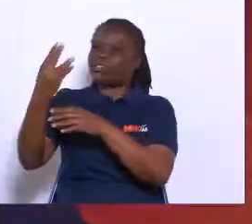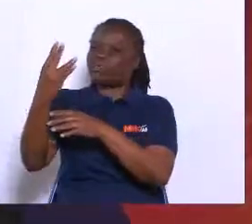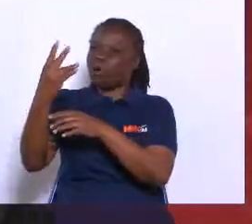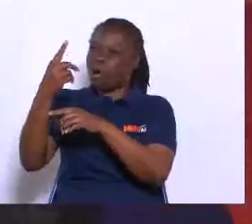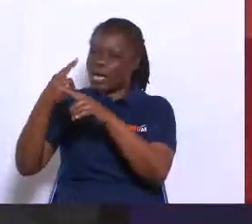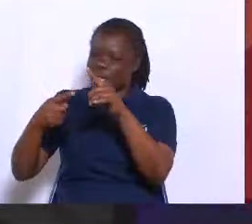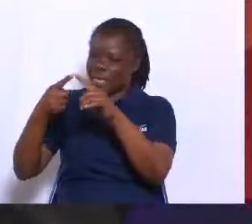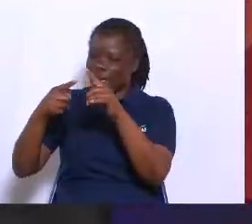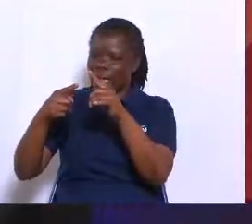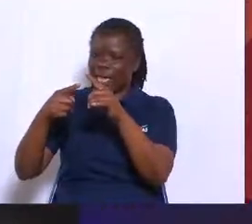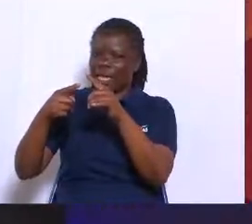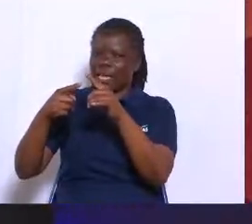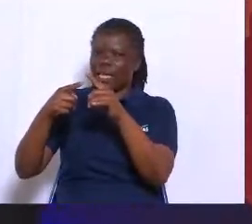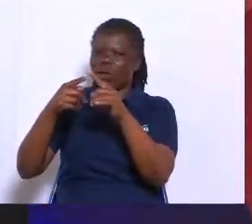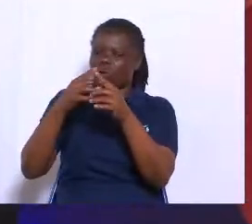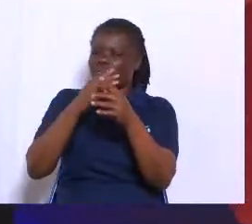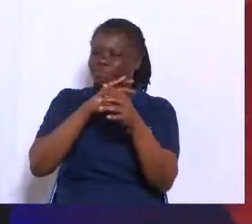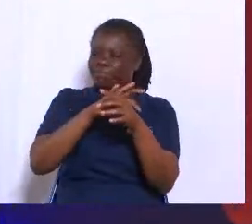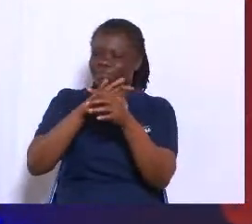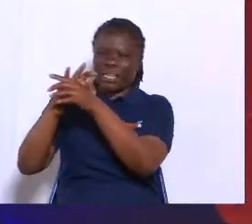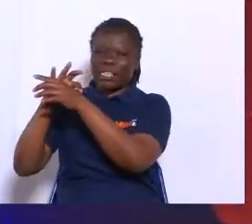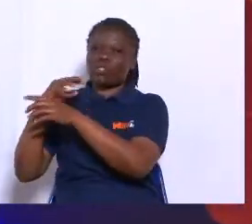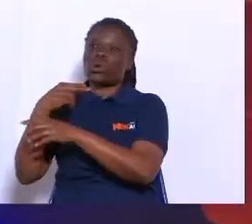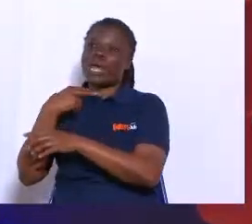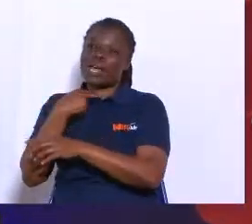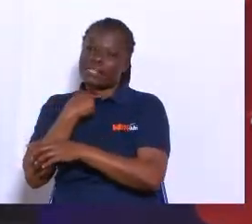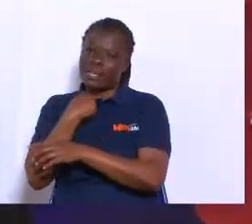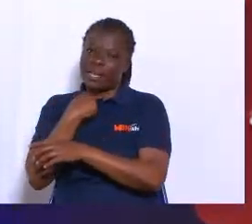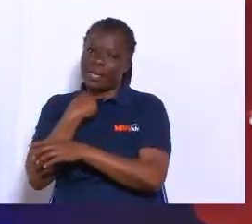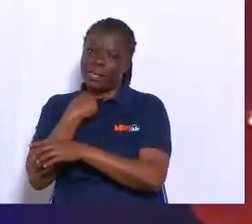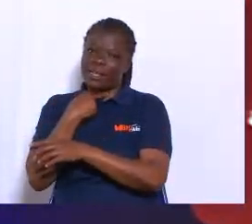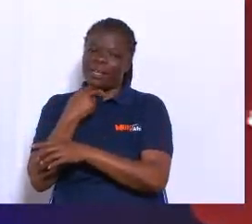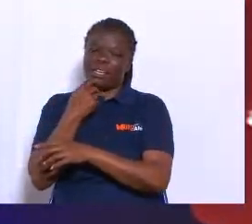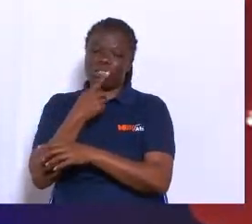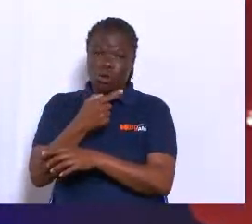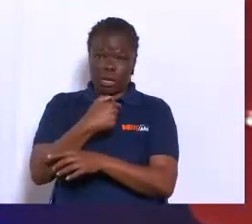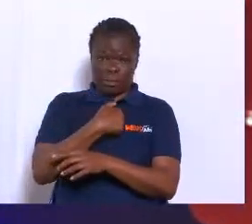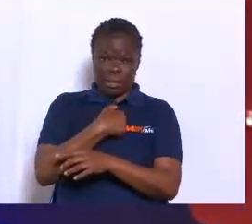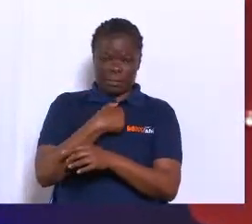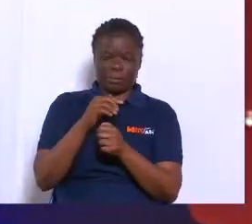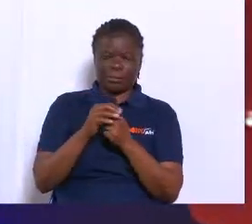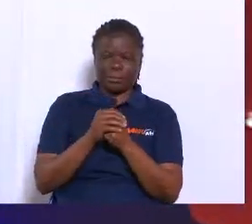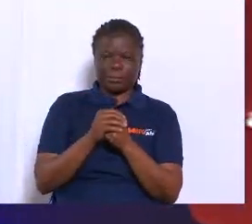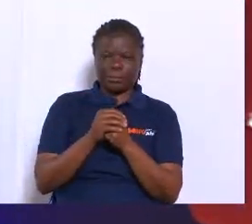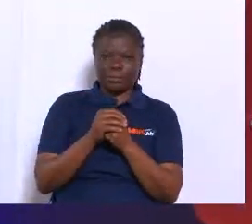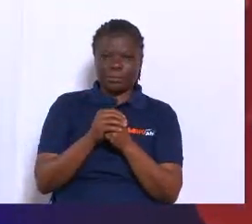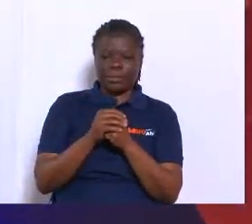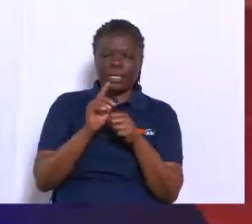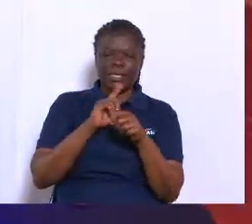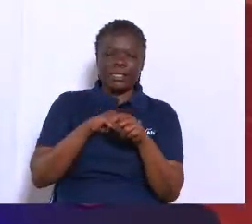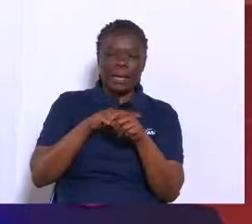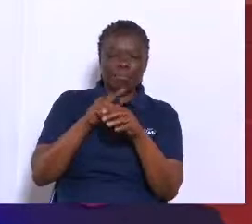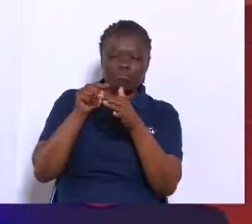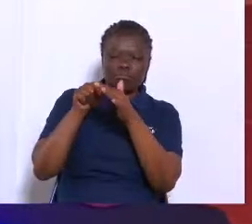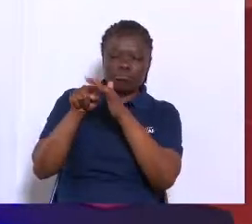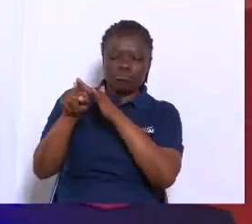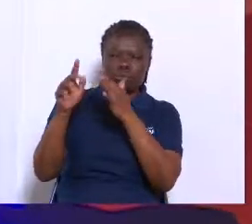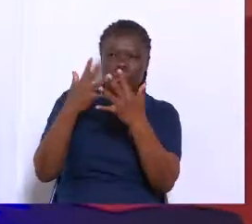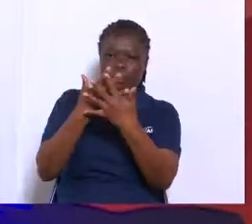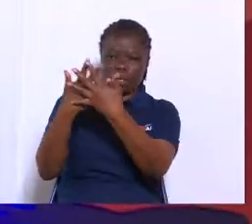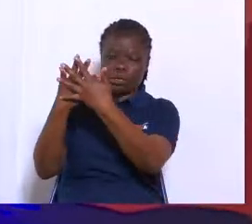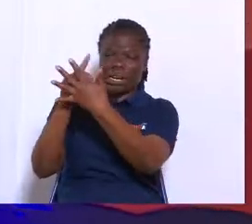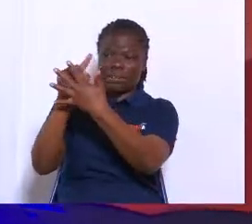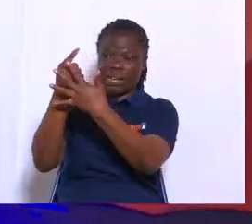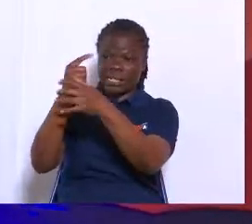was sent into exile. He told me, said Pastor Mark, when I went into prison at